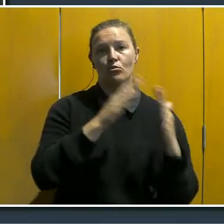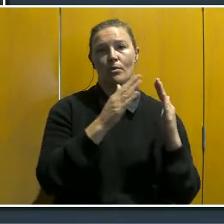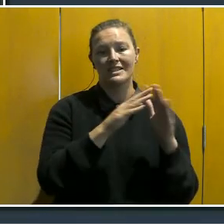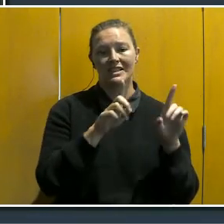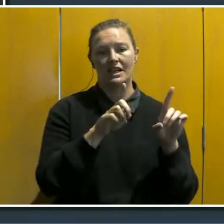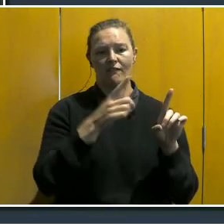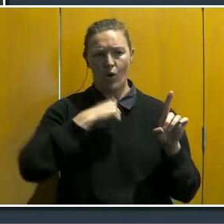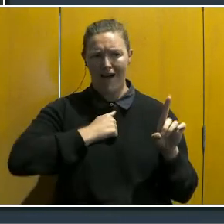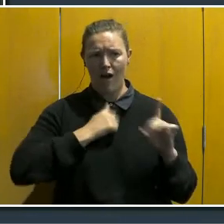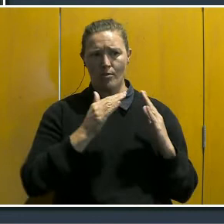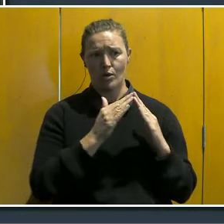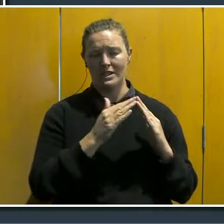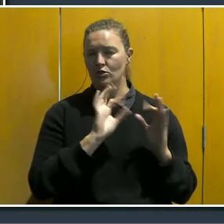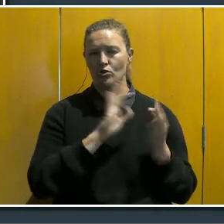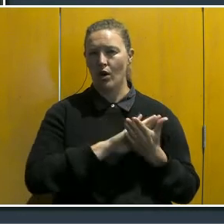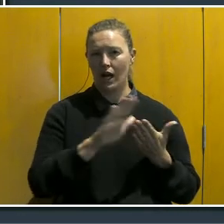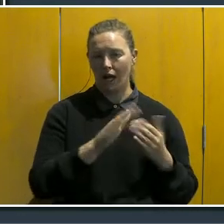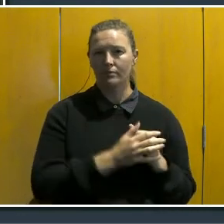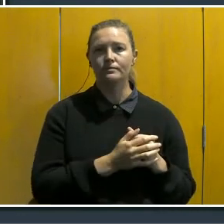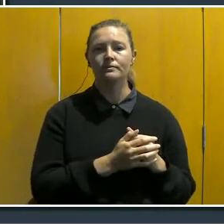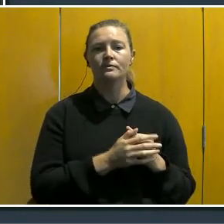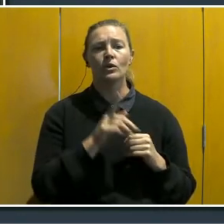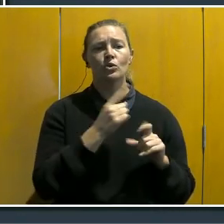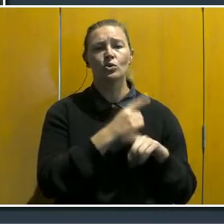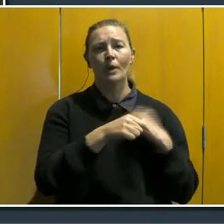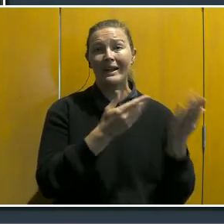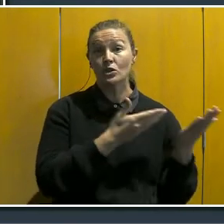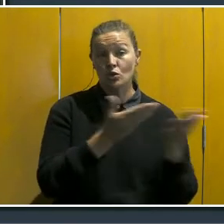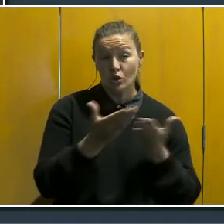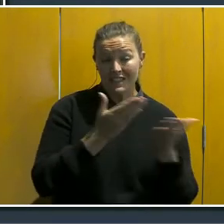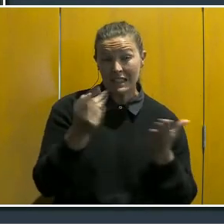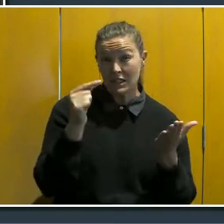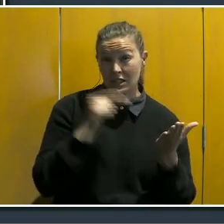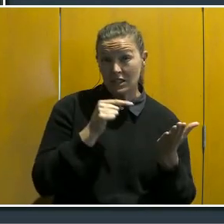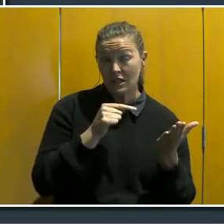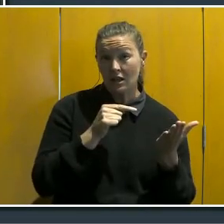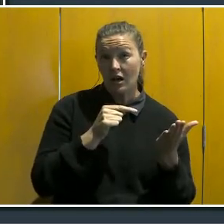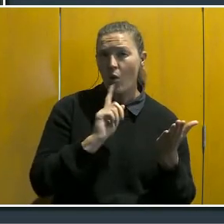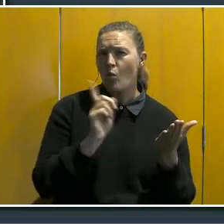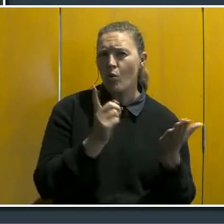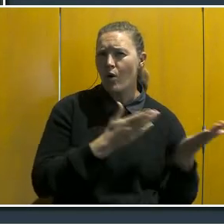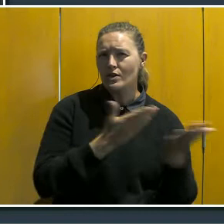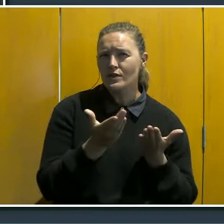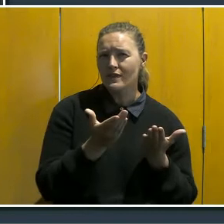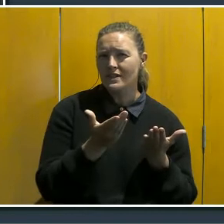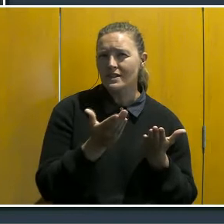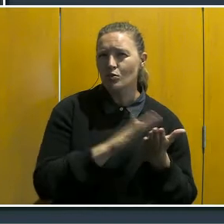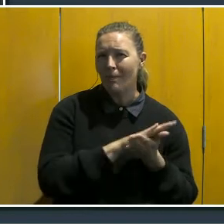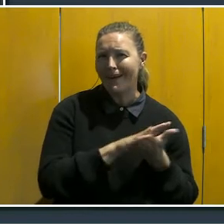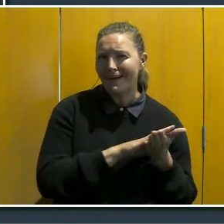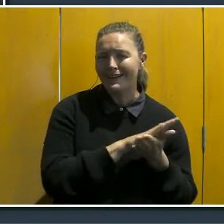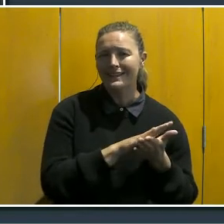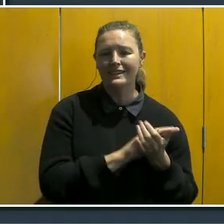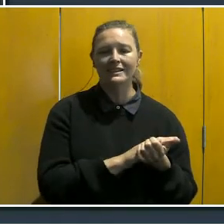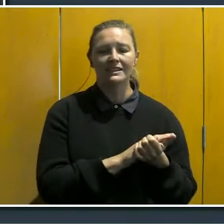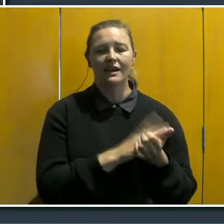is unclear. You refer to services. My question is, what services? When